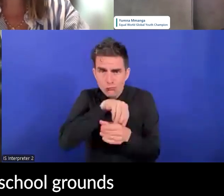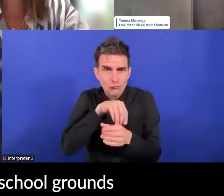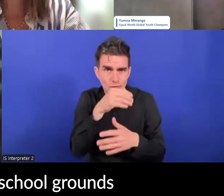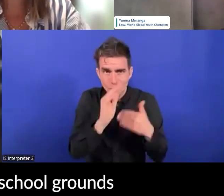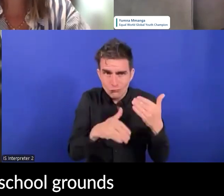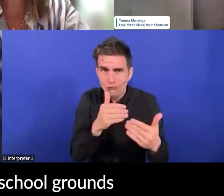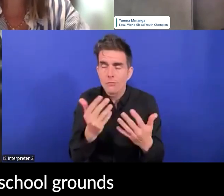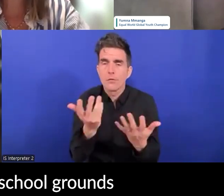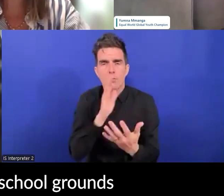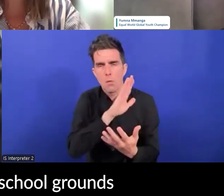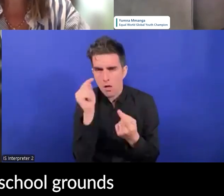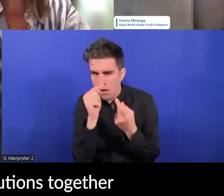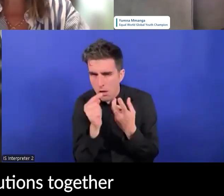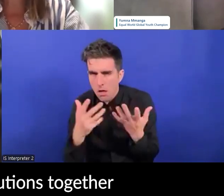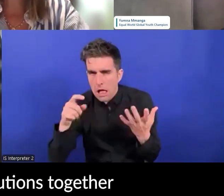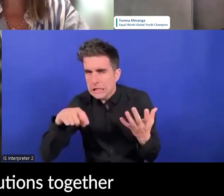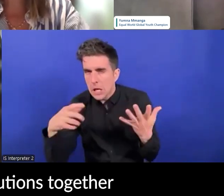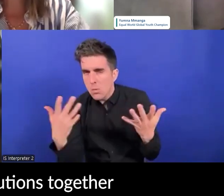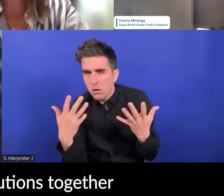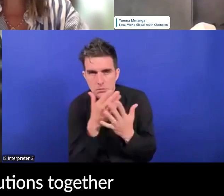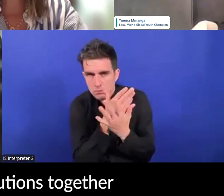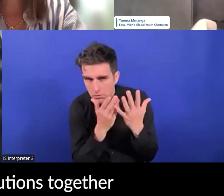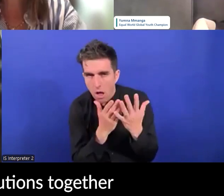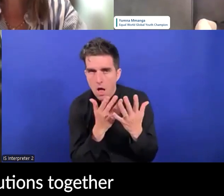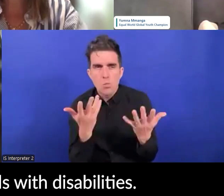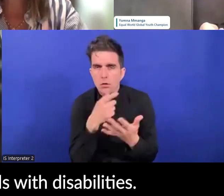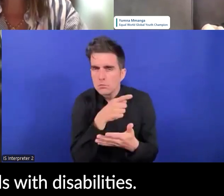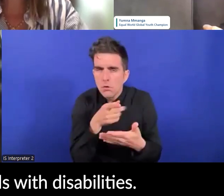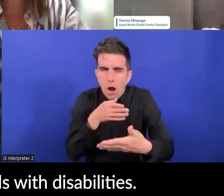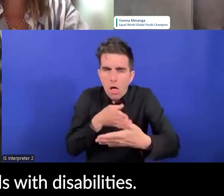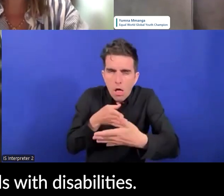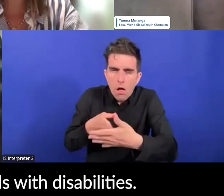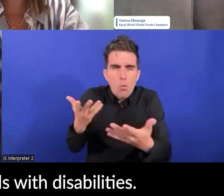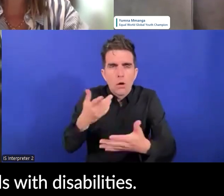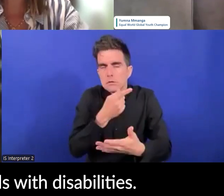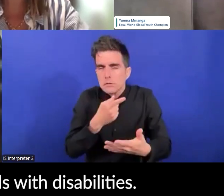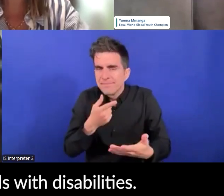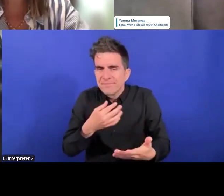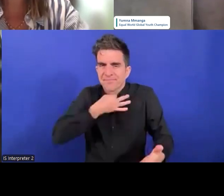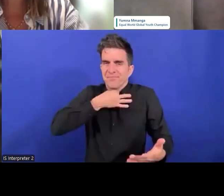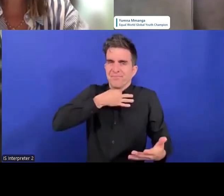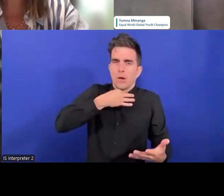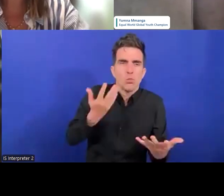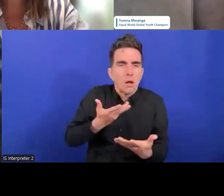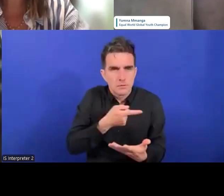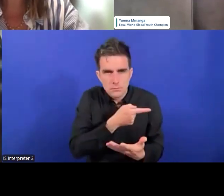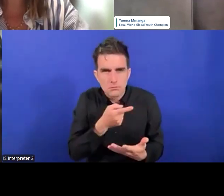in schools, on school grounds, to identify solutions together with boys and girls with disabilities.